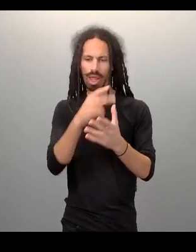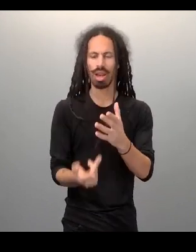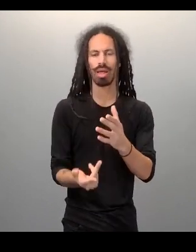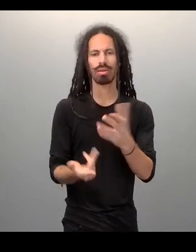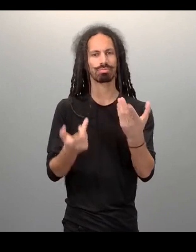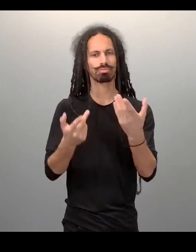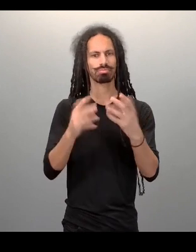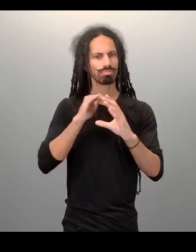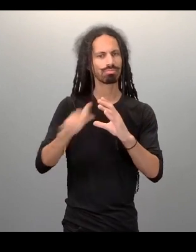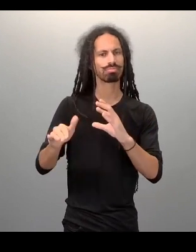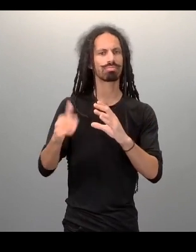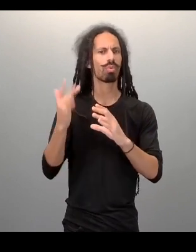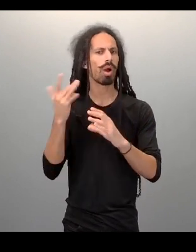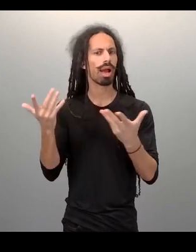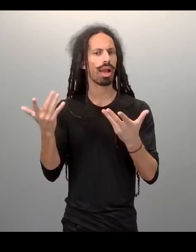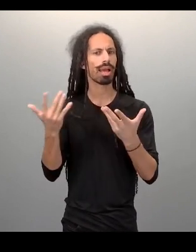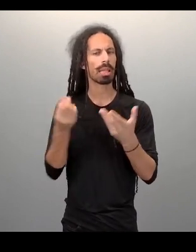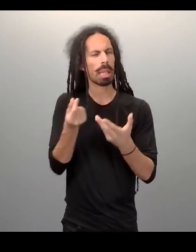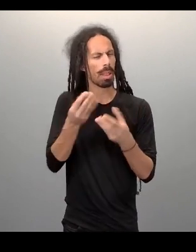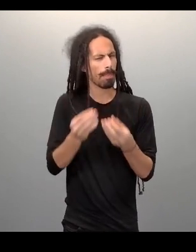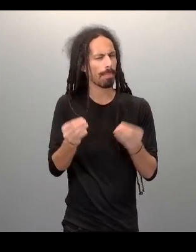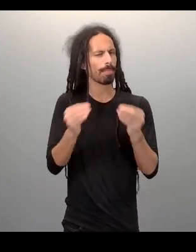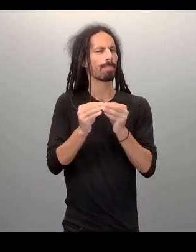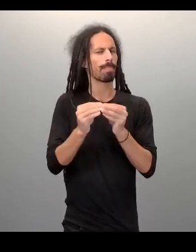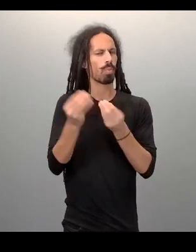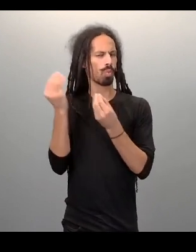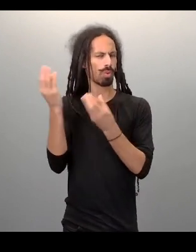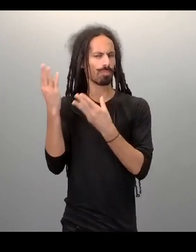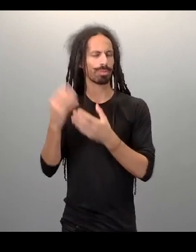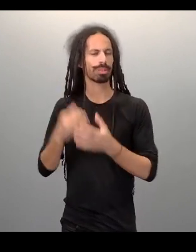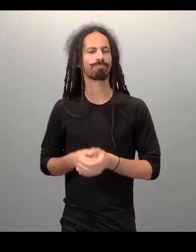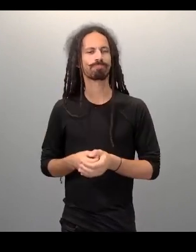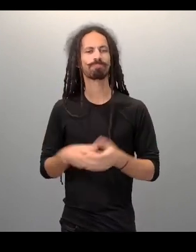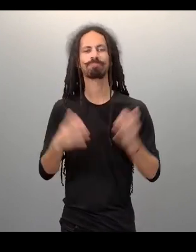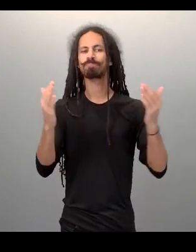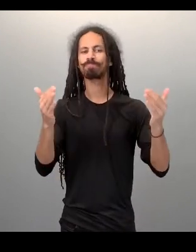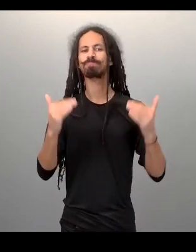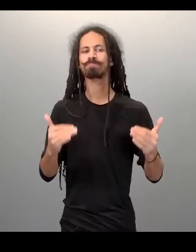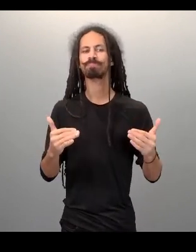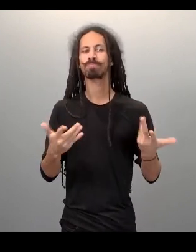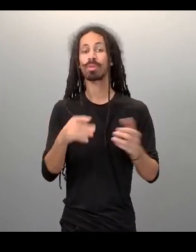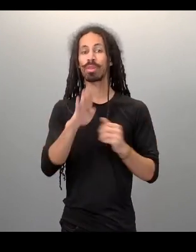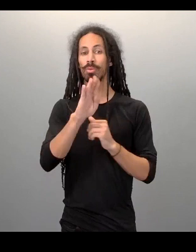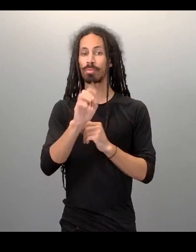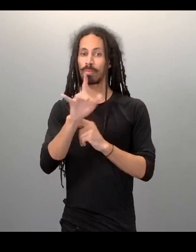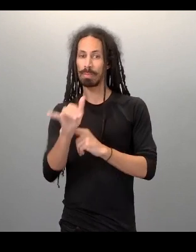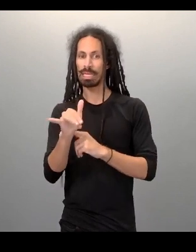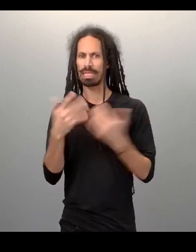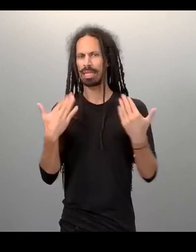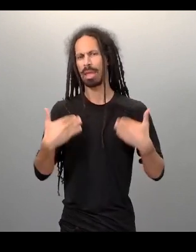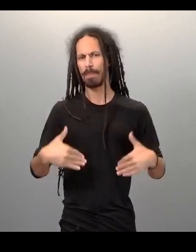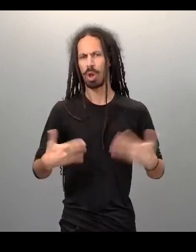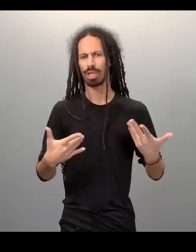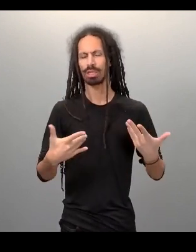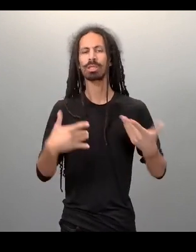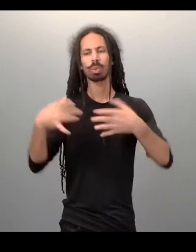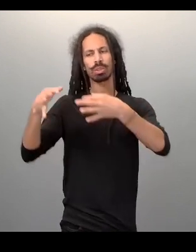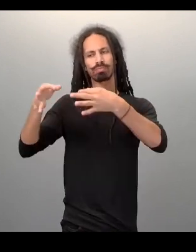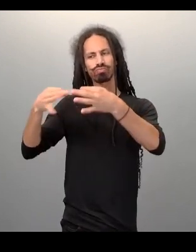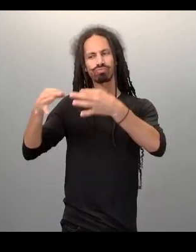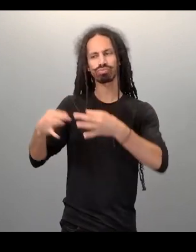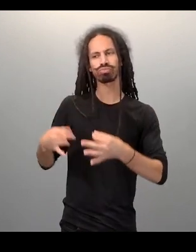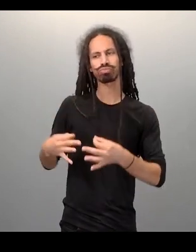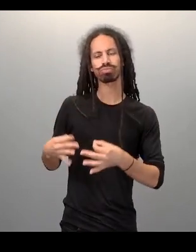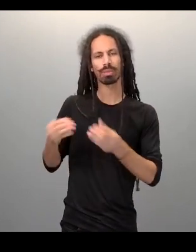a little bit more detail in the introduction. Next, we have a body which expands or explains further